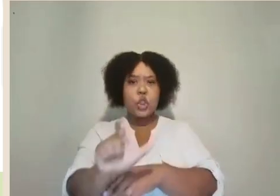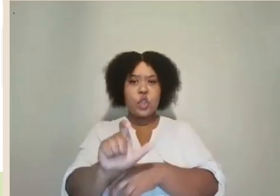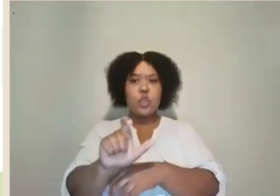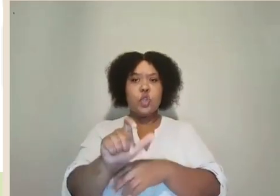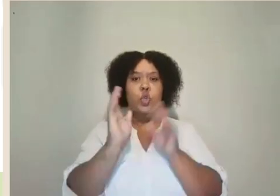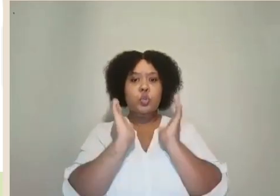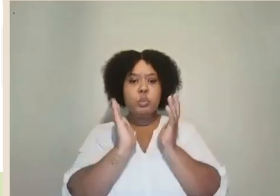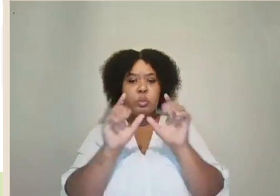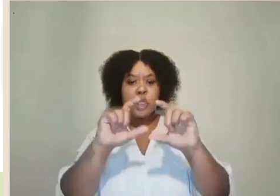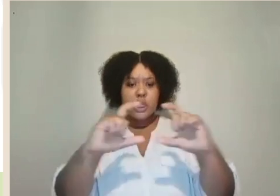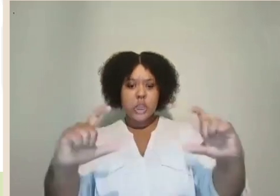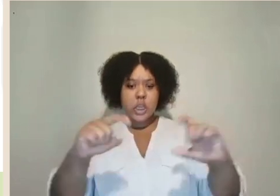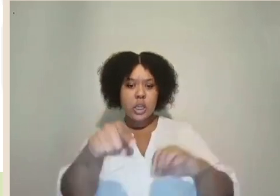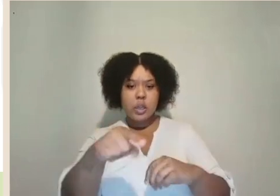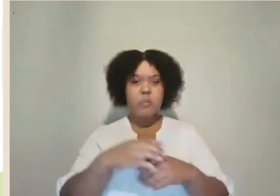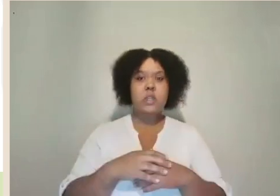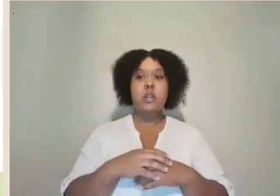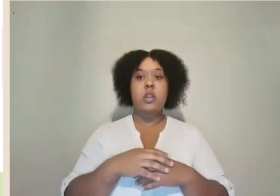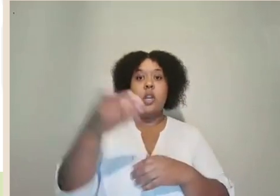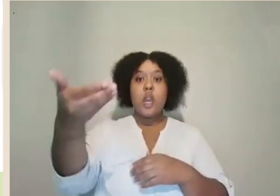see education, interested in the concepts.